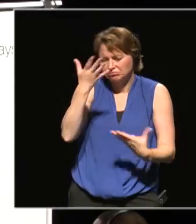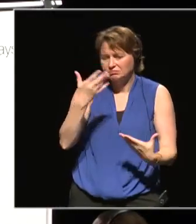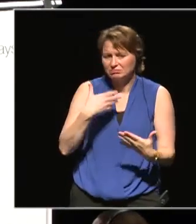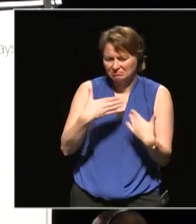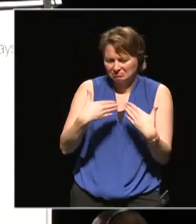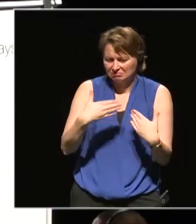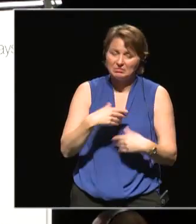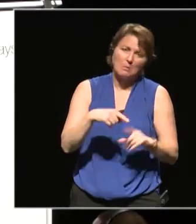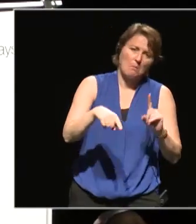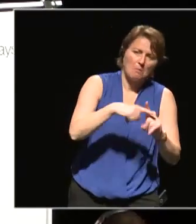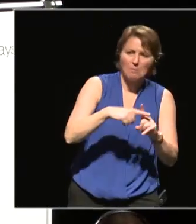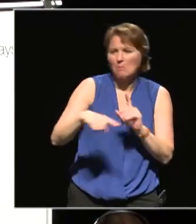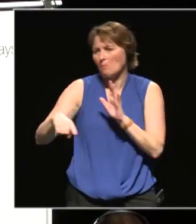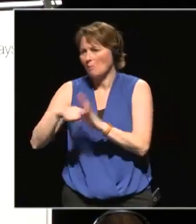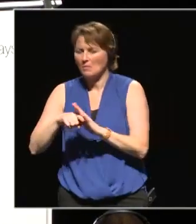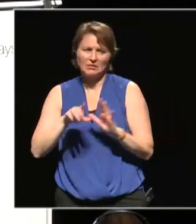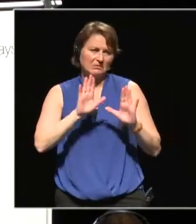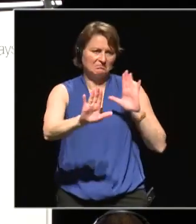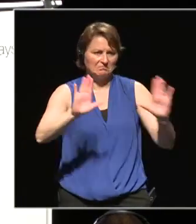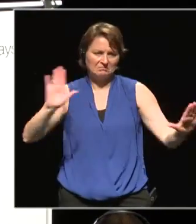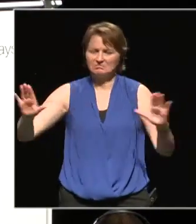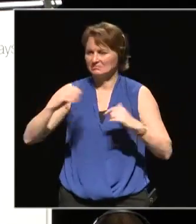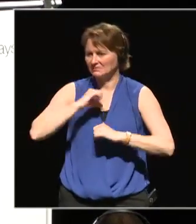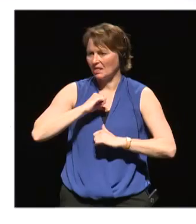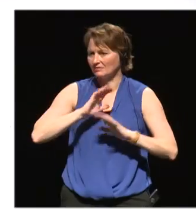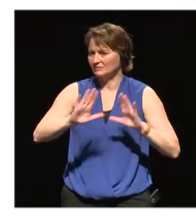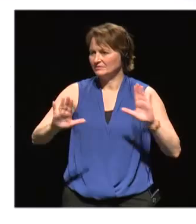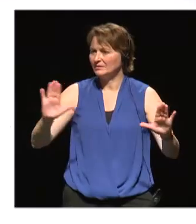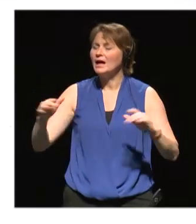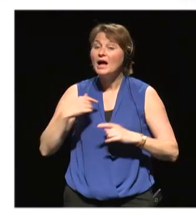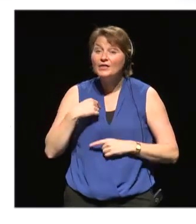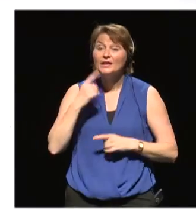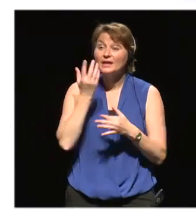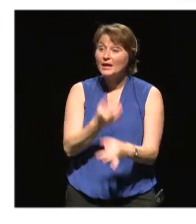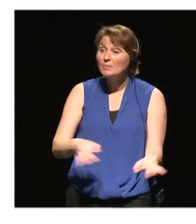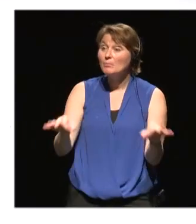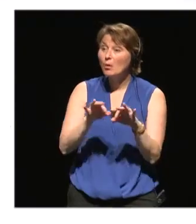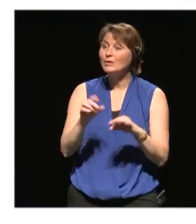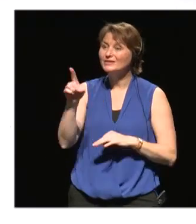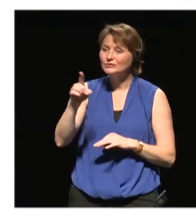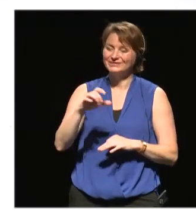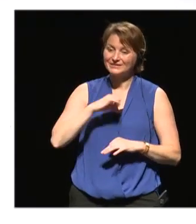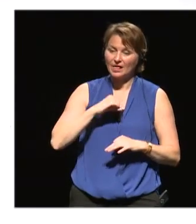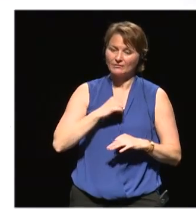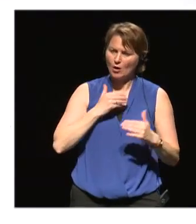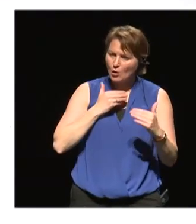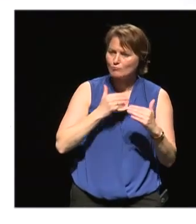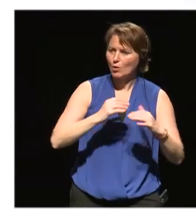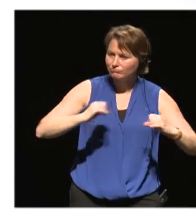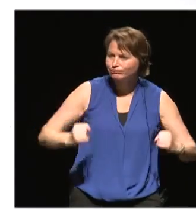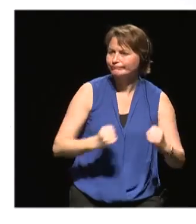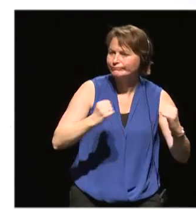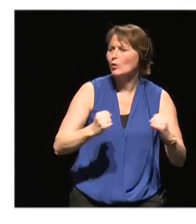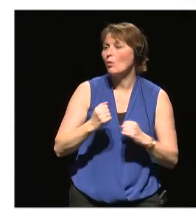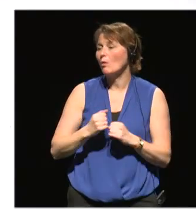about characteristics, personality. I think what's important is to know whether we're being active or proactive or not. And that's something that Pascal Lamy,